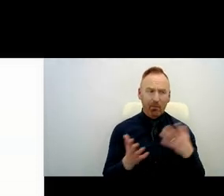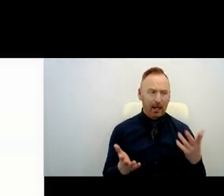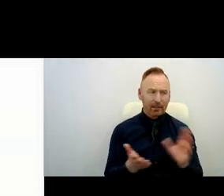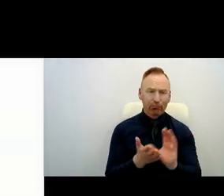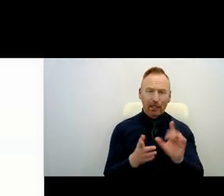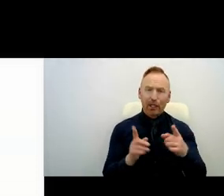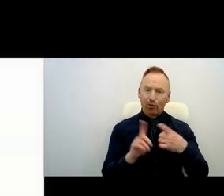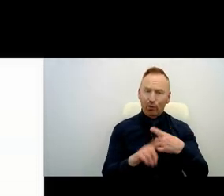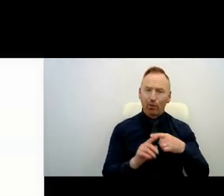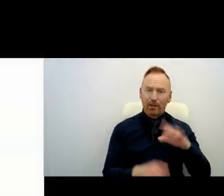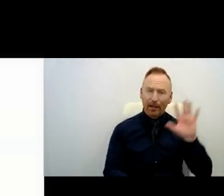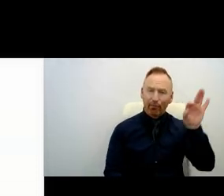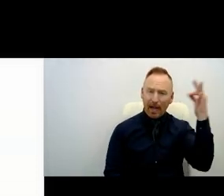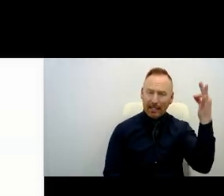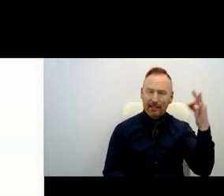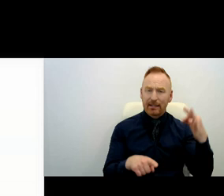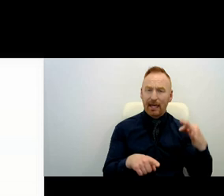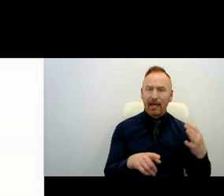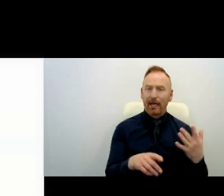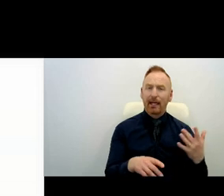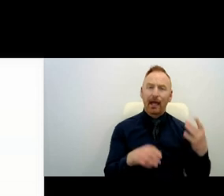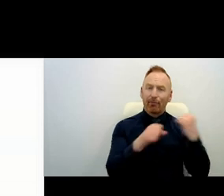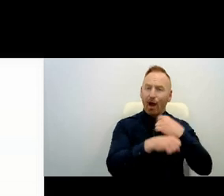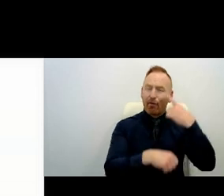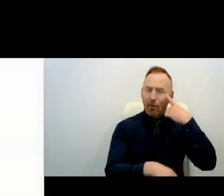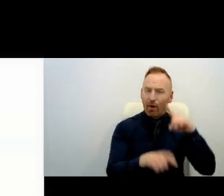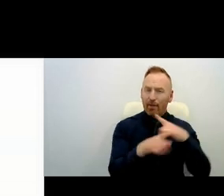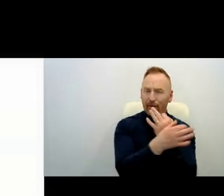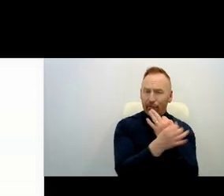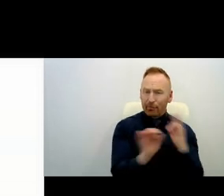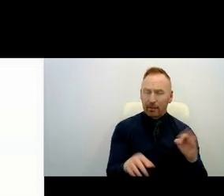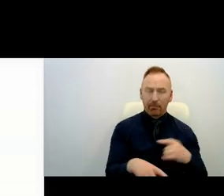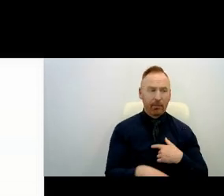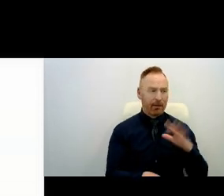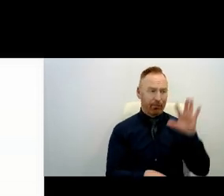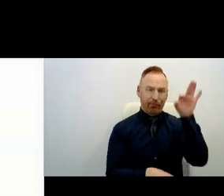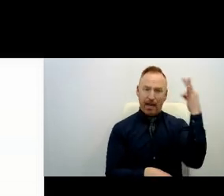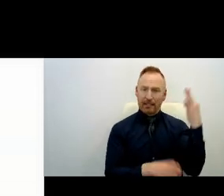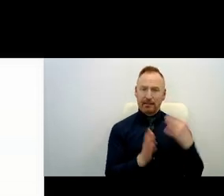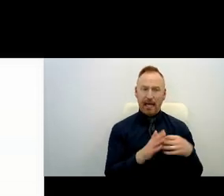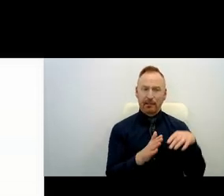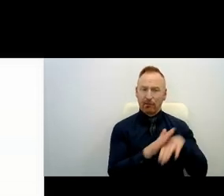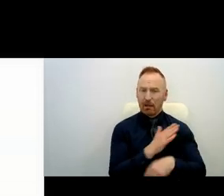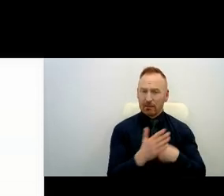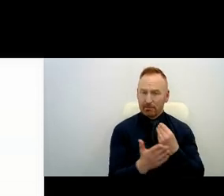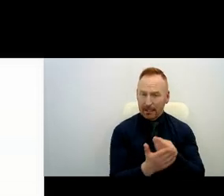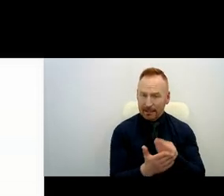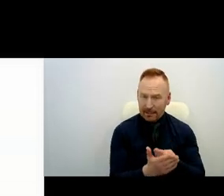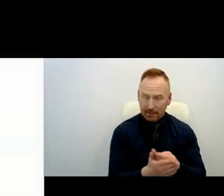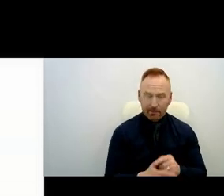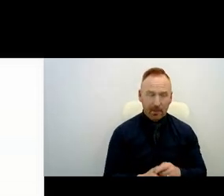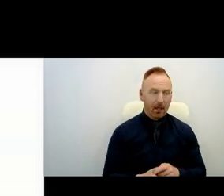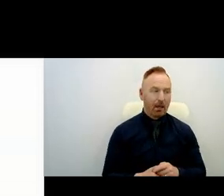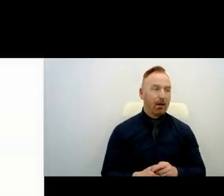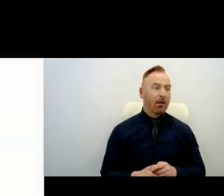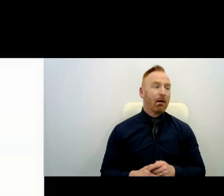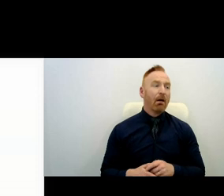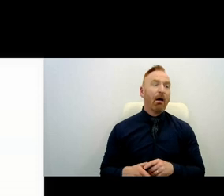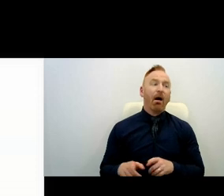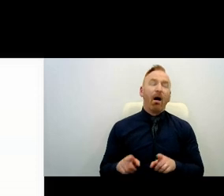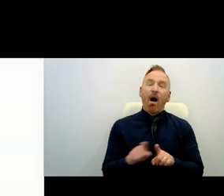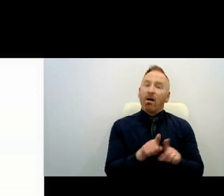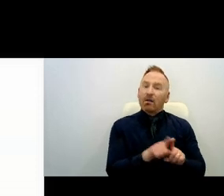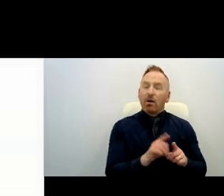France because they fought for their freedom, and France has lost money due to this. Also, you hear so many things that make you